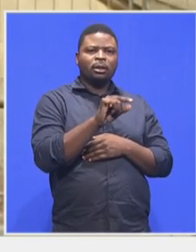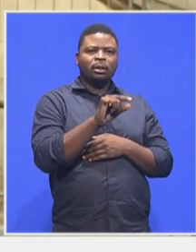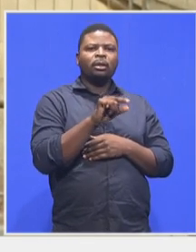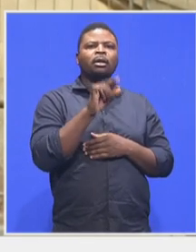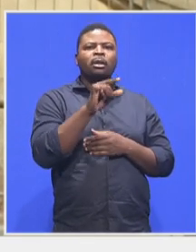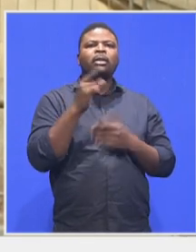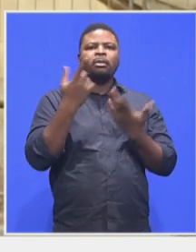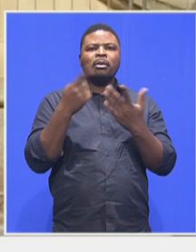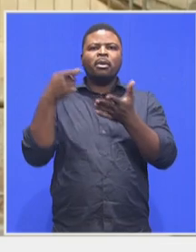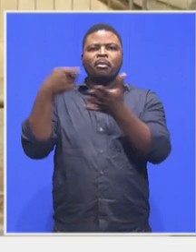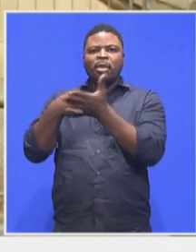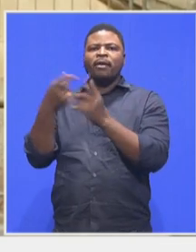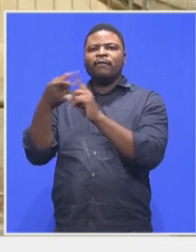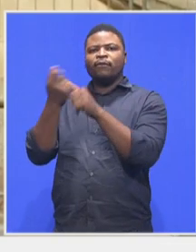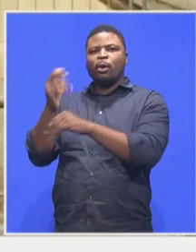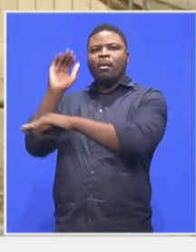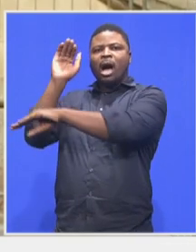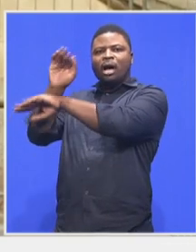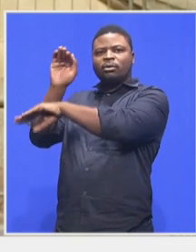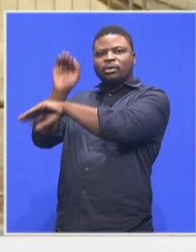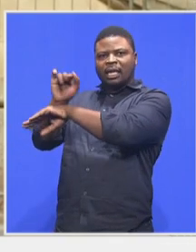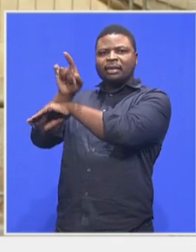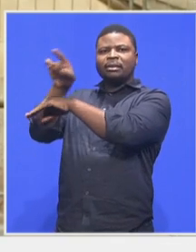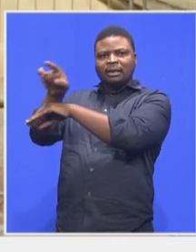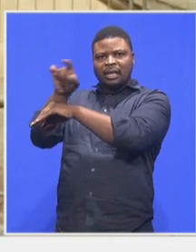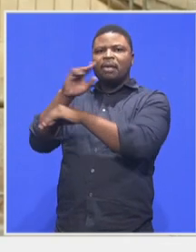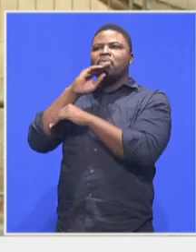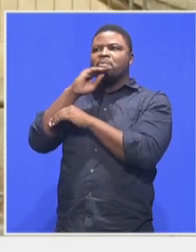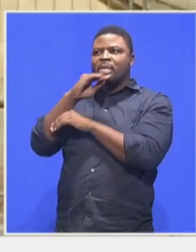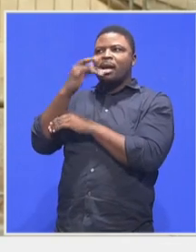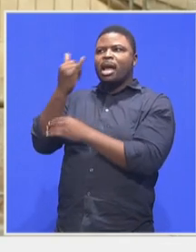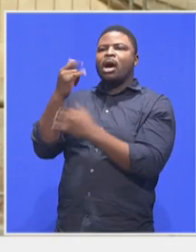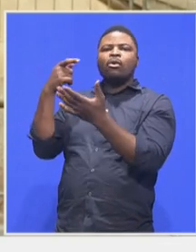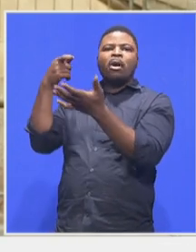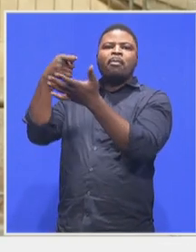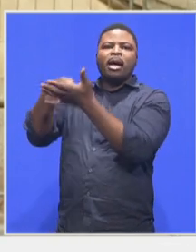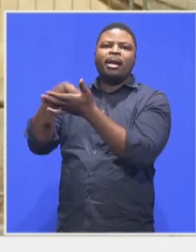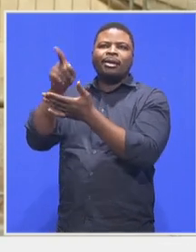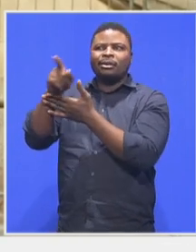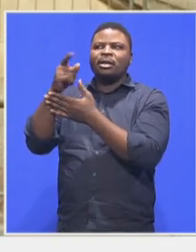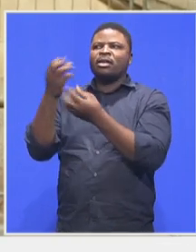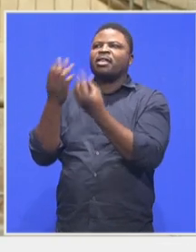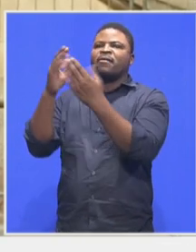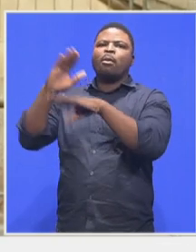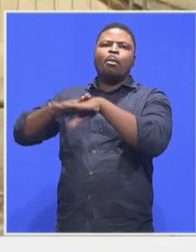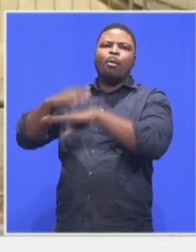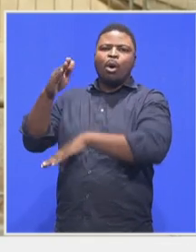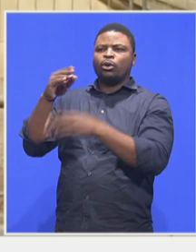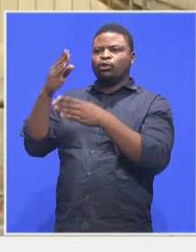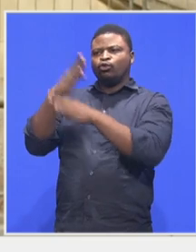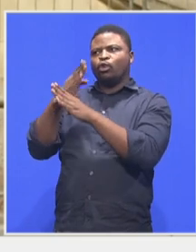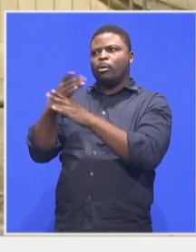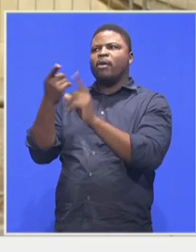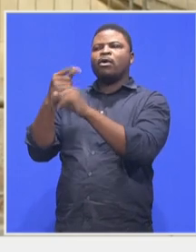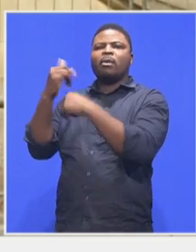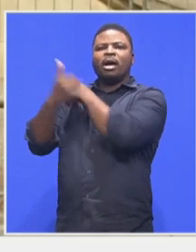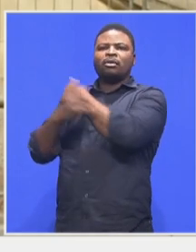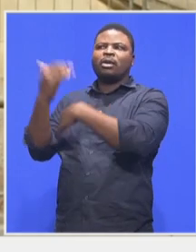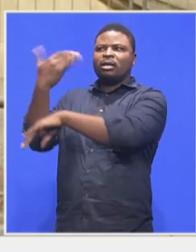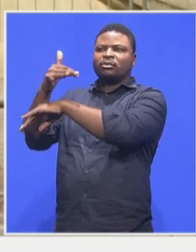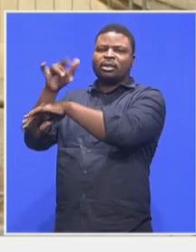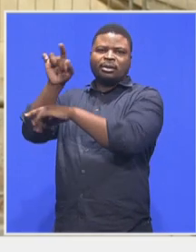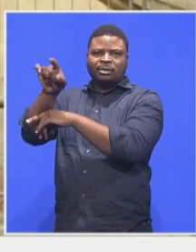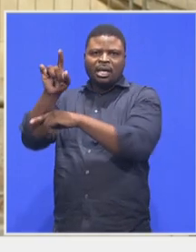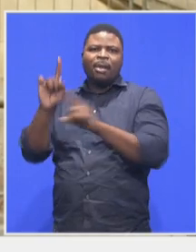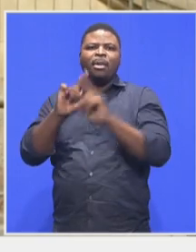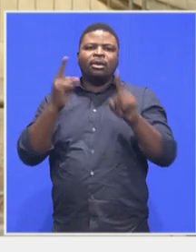imported, because that's like exporting your jobs. Wanted to see industrialization taking place here, wanted to see localization